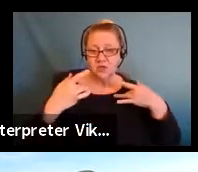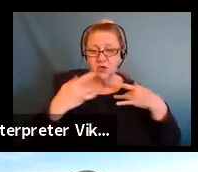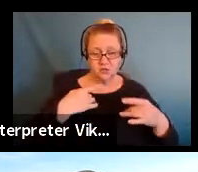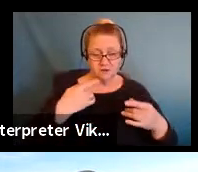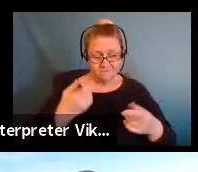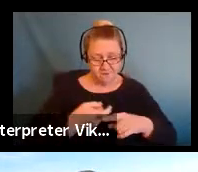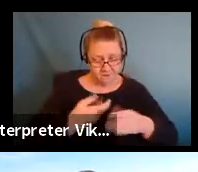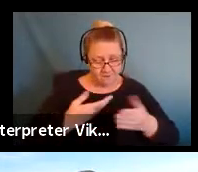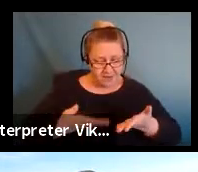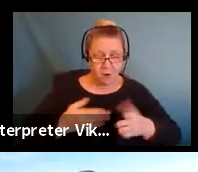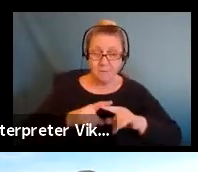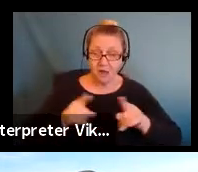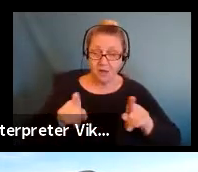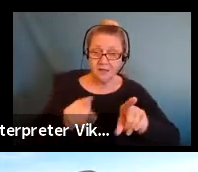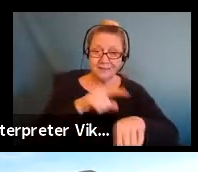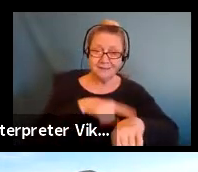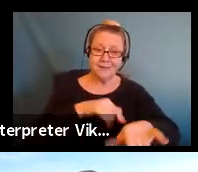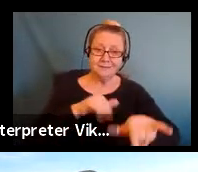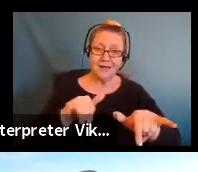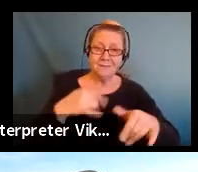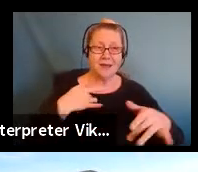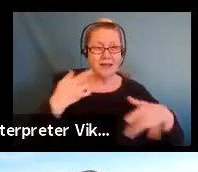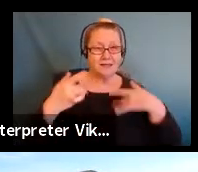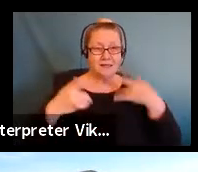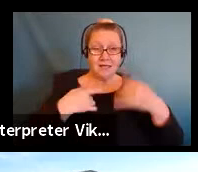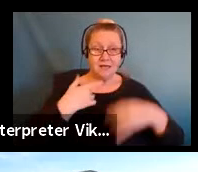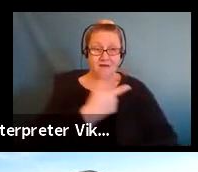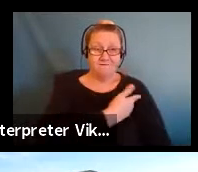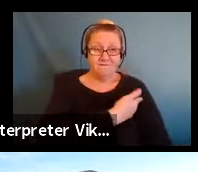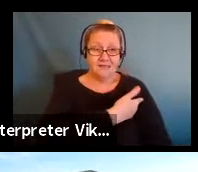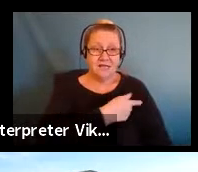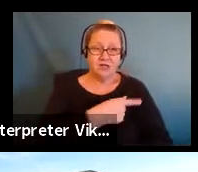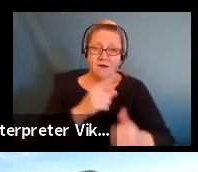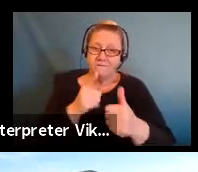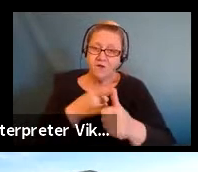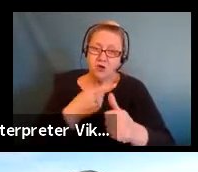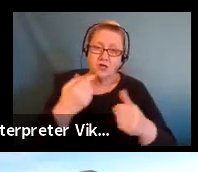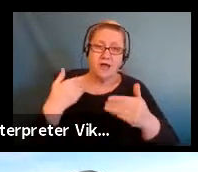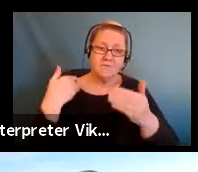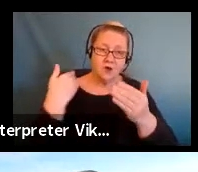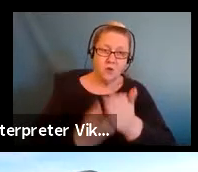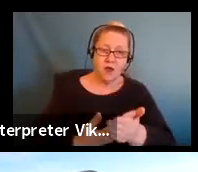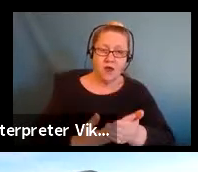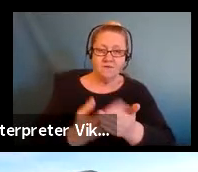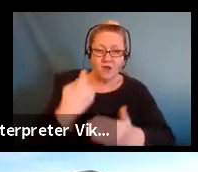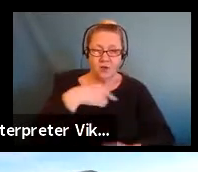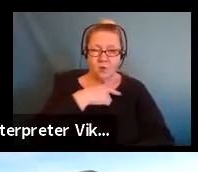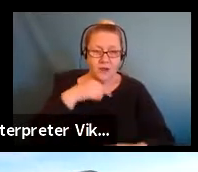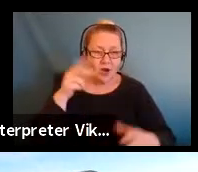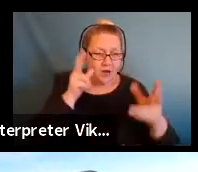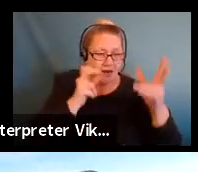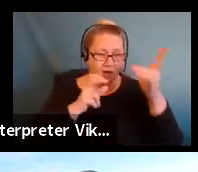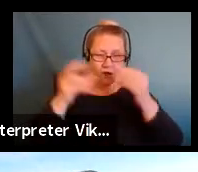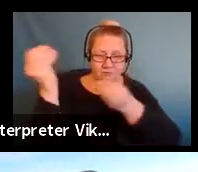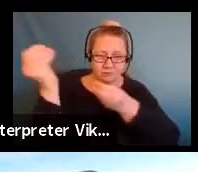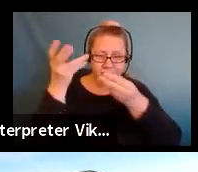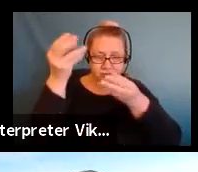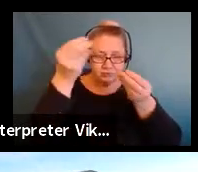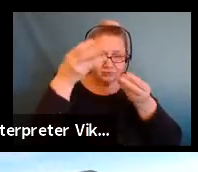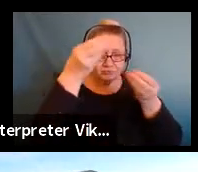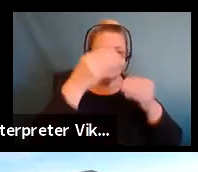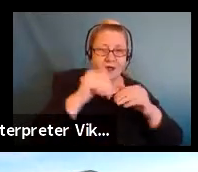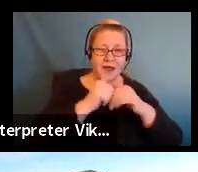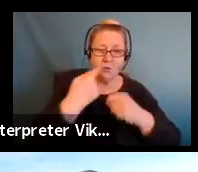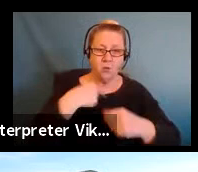and really excited that the first vaccines have arrived. And we're getting all of your input and others on how we will prioritize